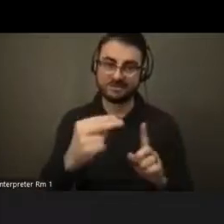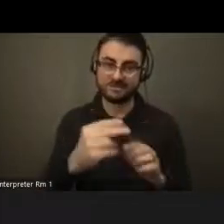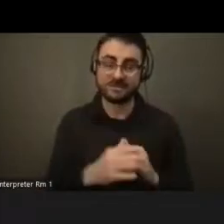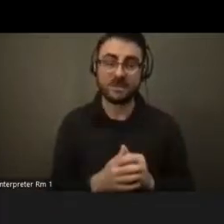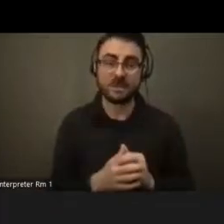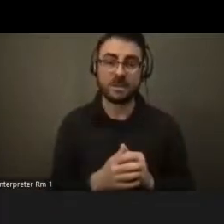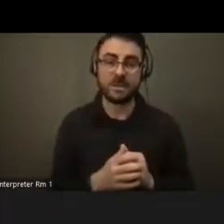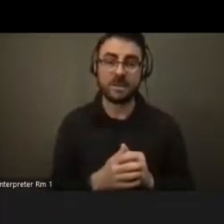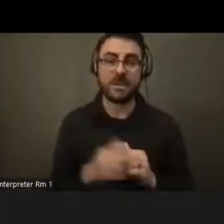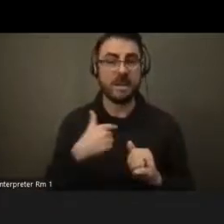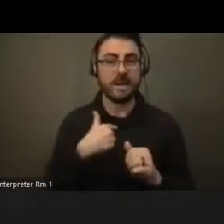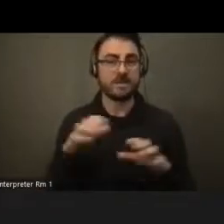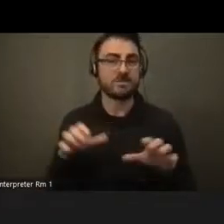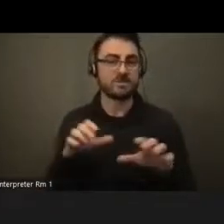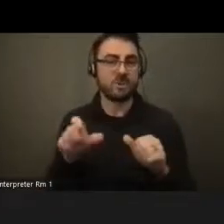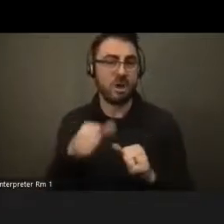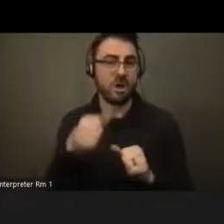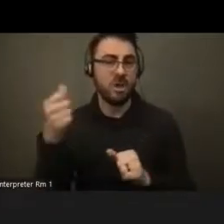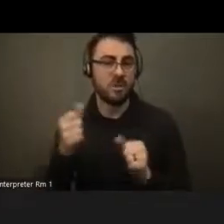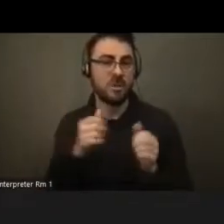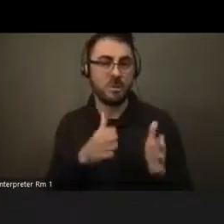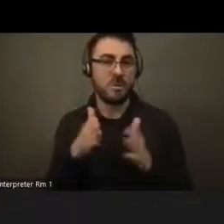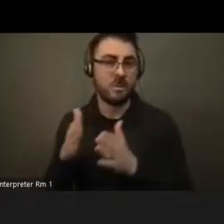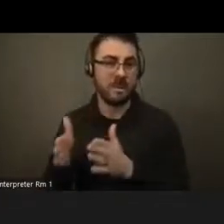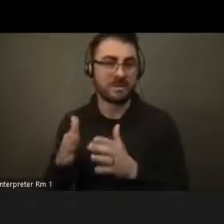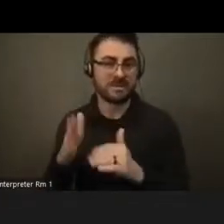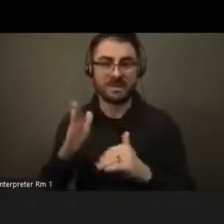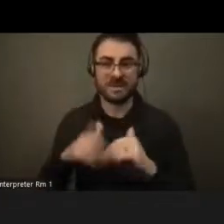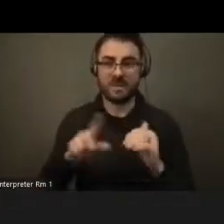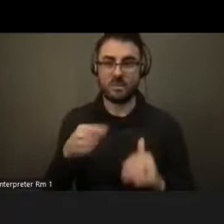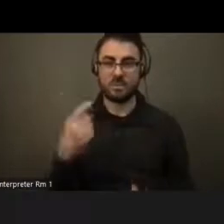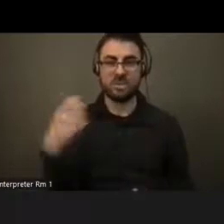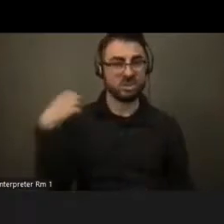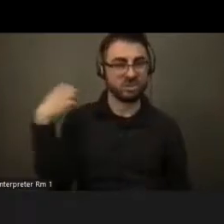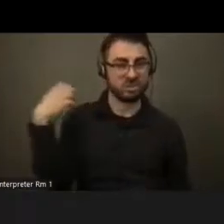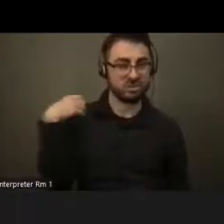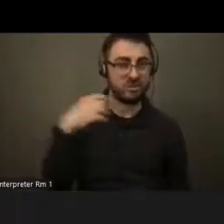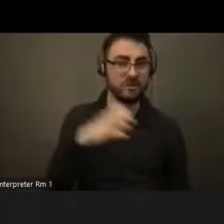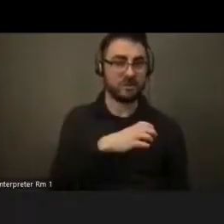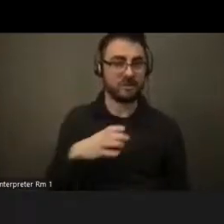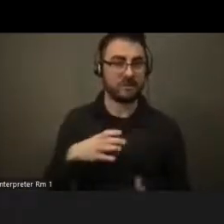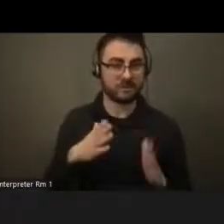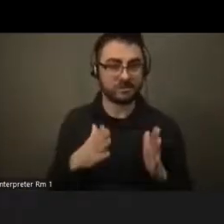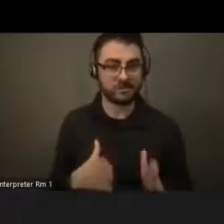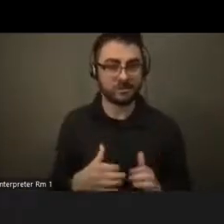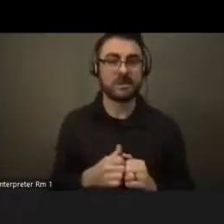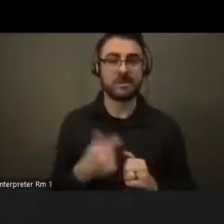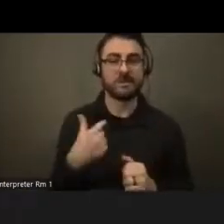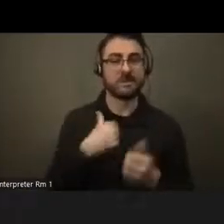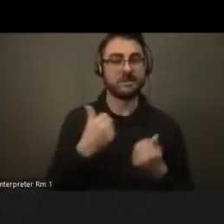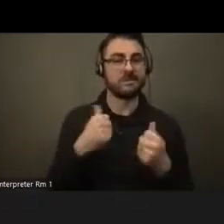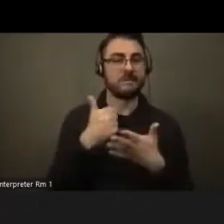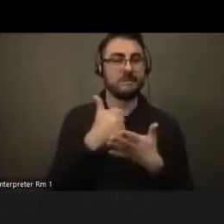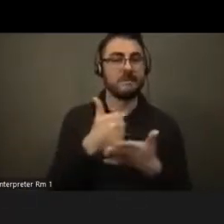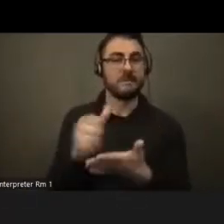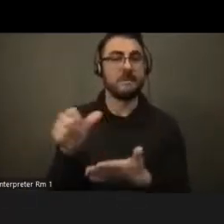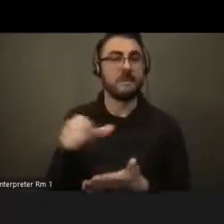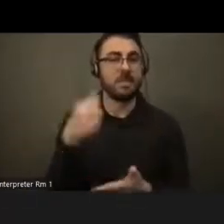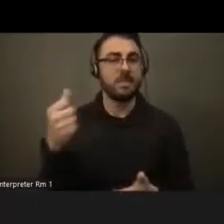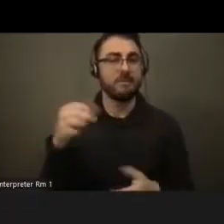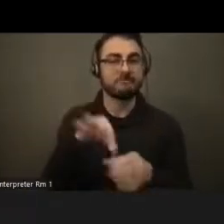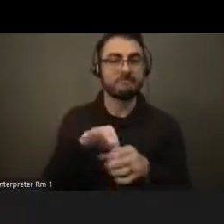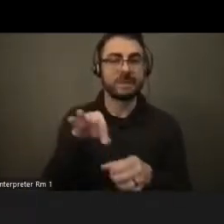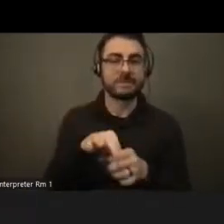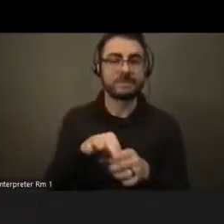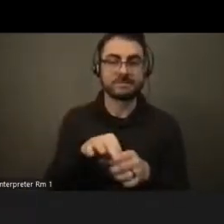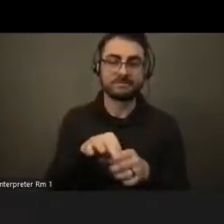ways outside of being a chair to help other elected officials, for example, who share